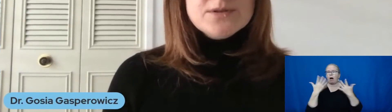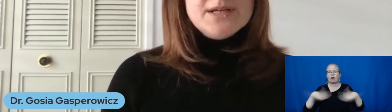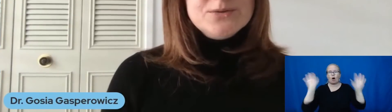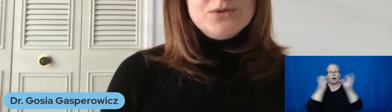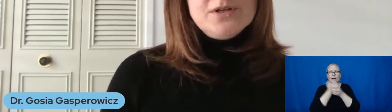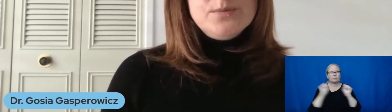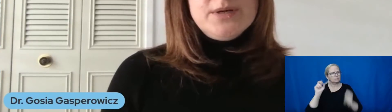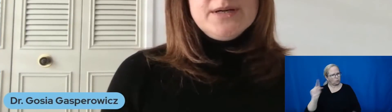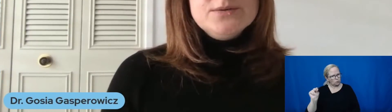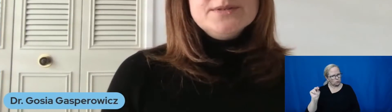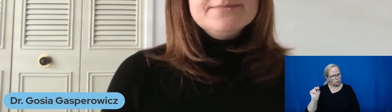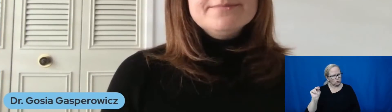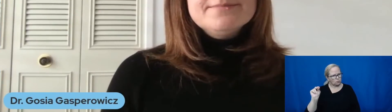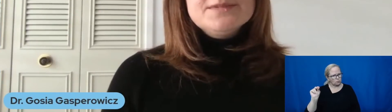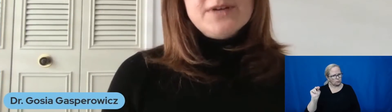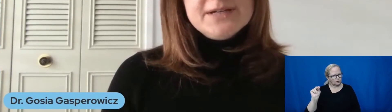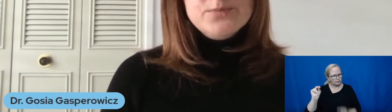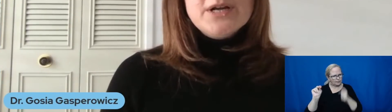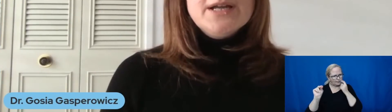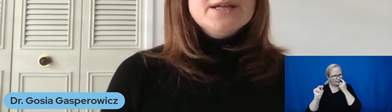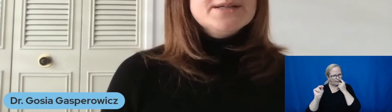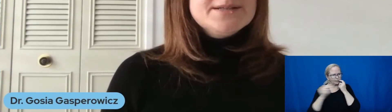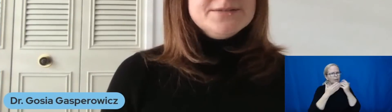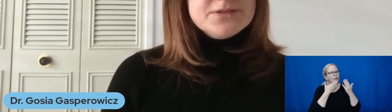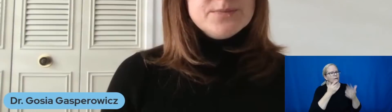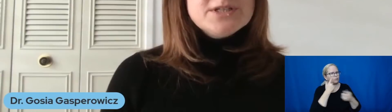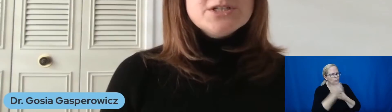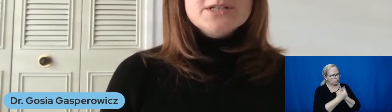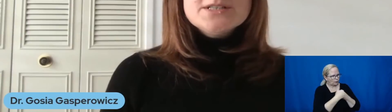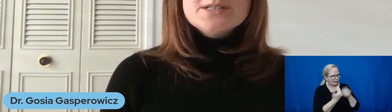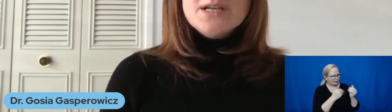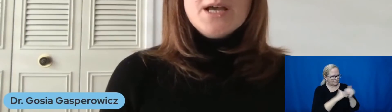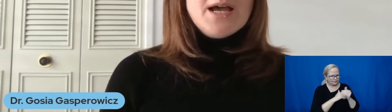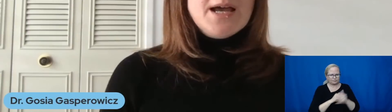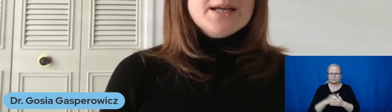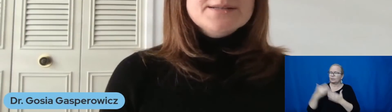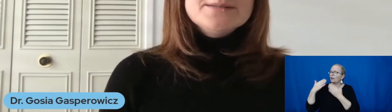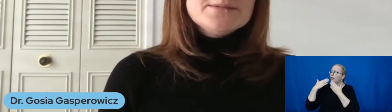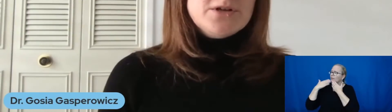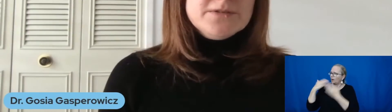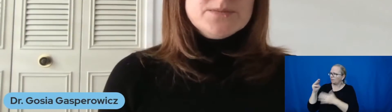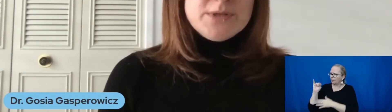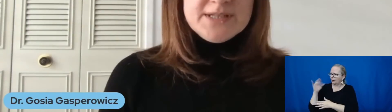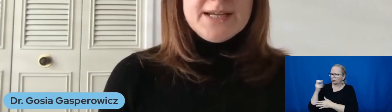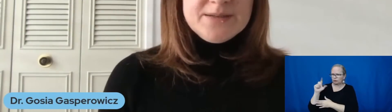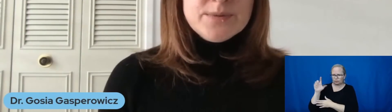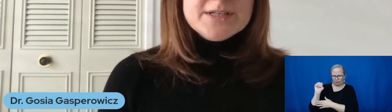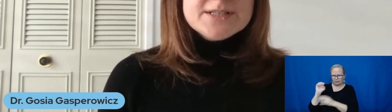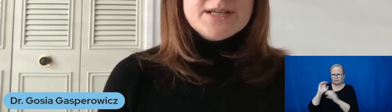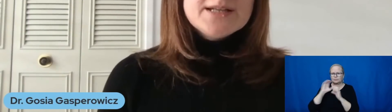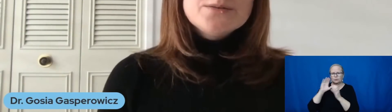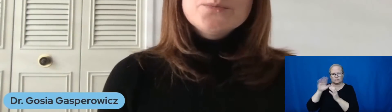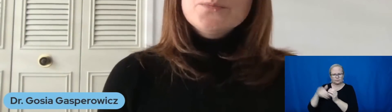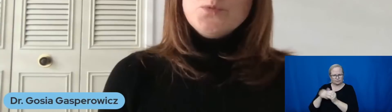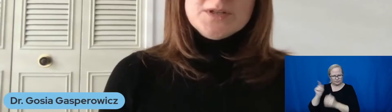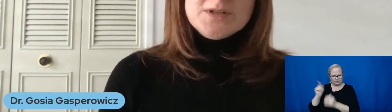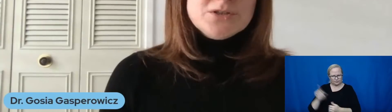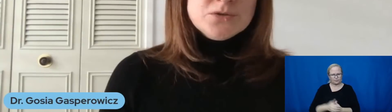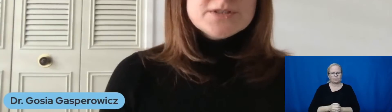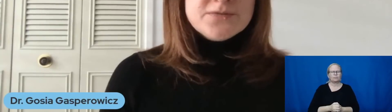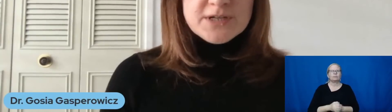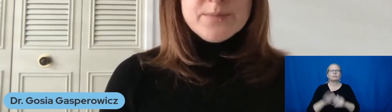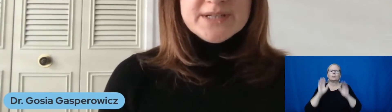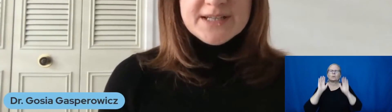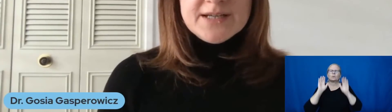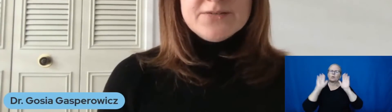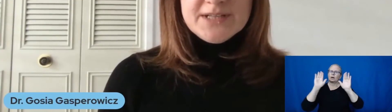So I would like to talk about fire break, different measures, and COVID spread dynamics, and what are